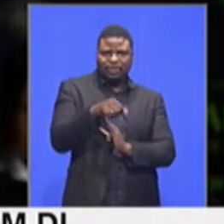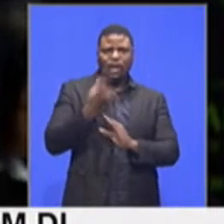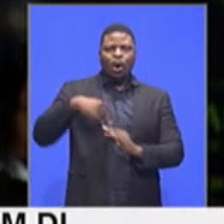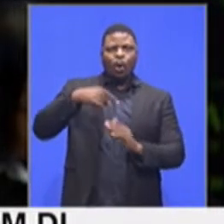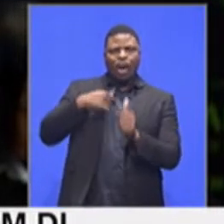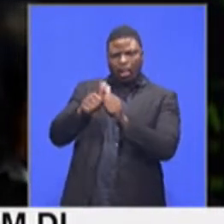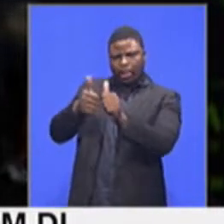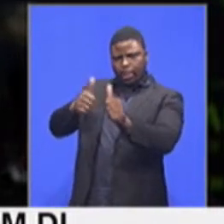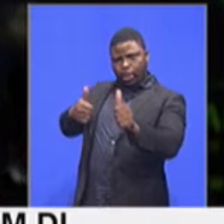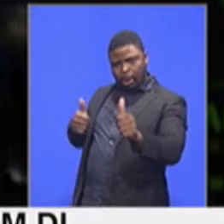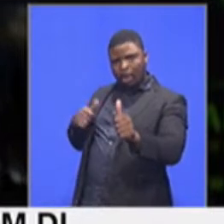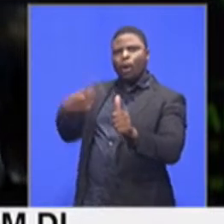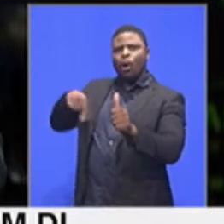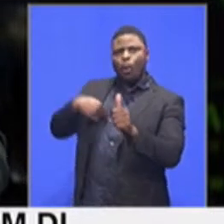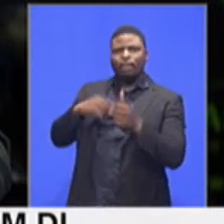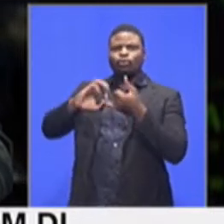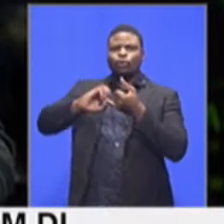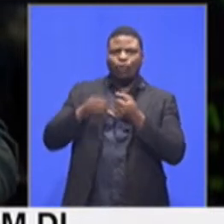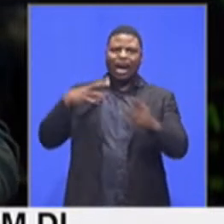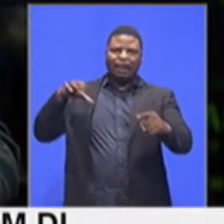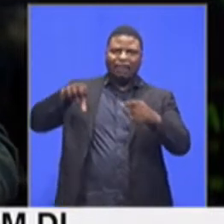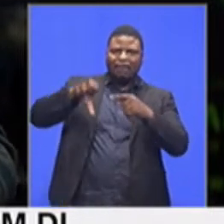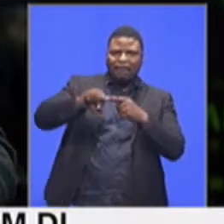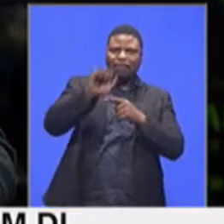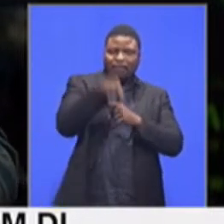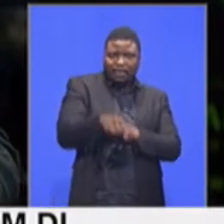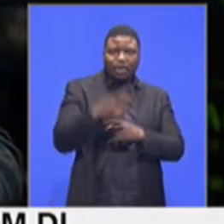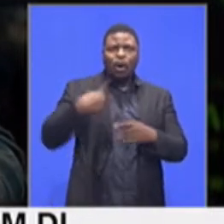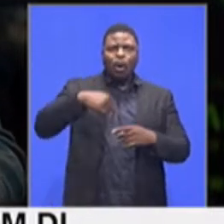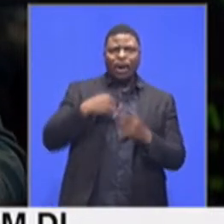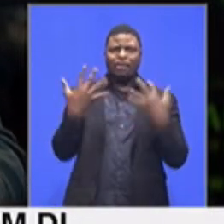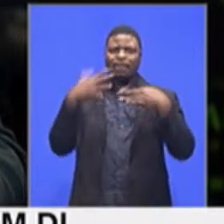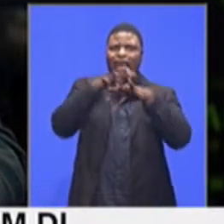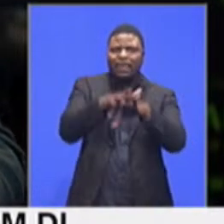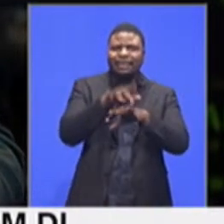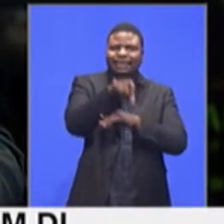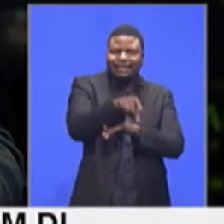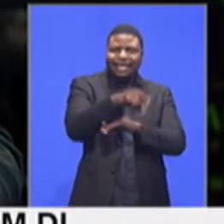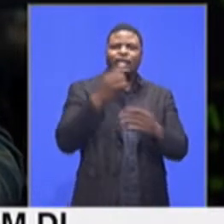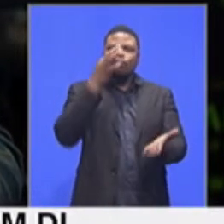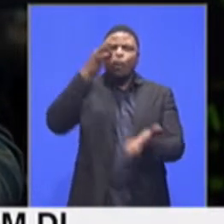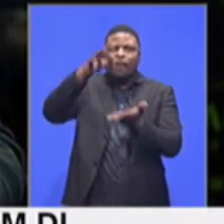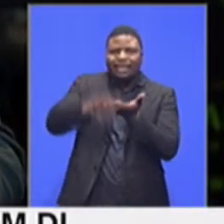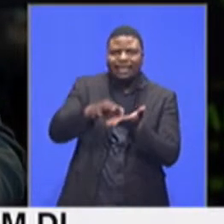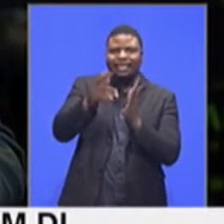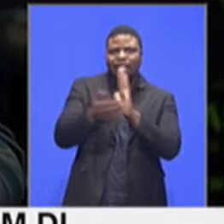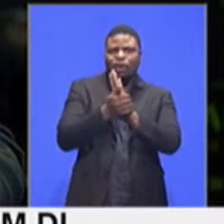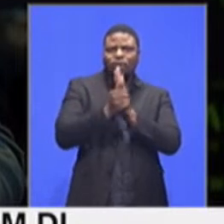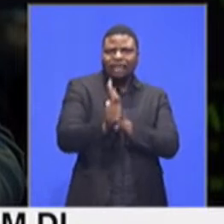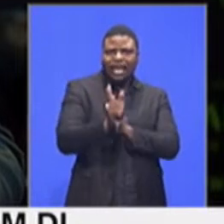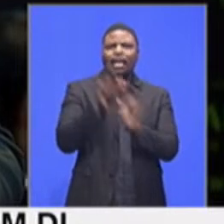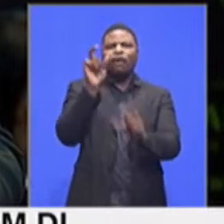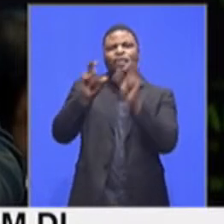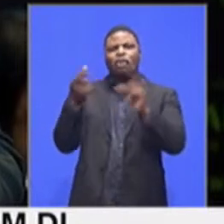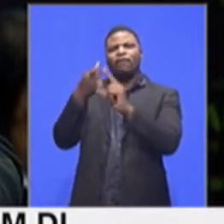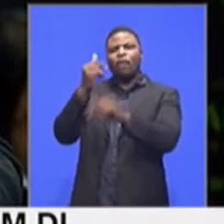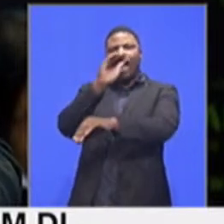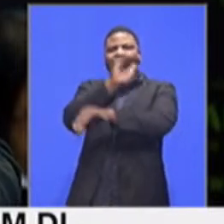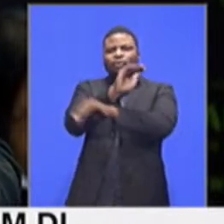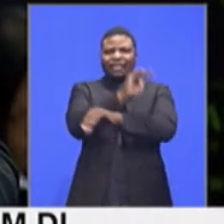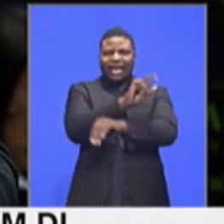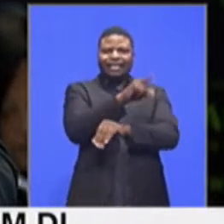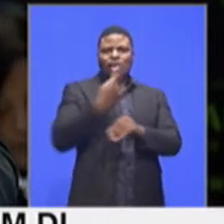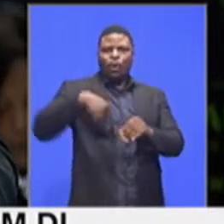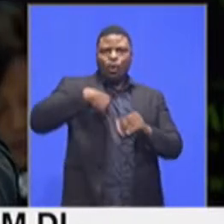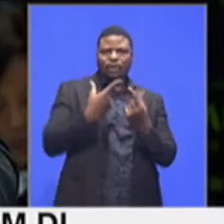visas application and are implementing the recommendations of the Skilled Immigration Review. Despite